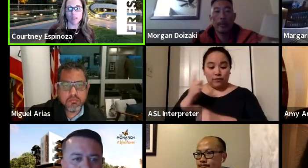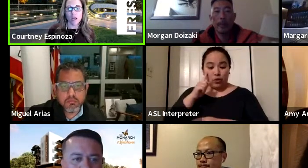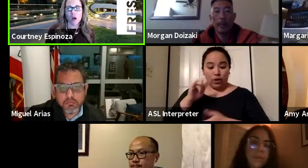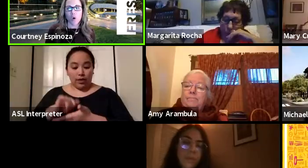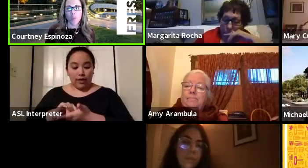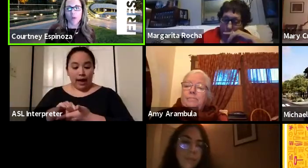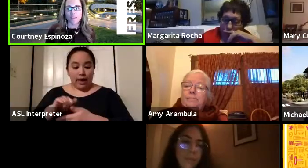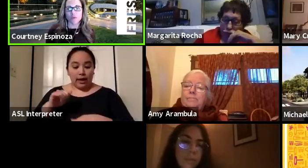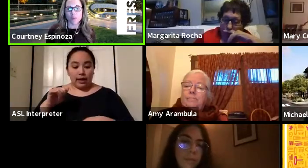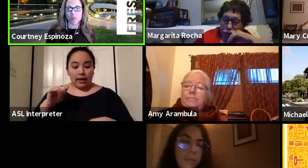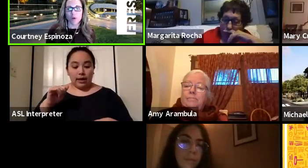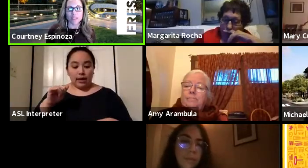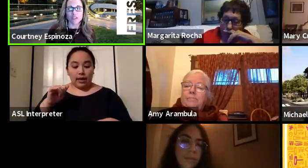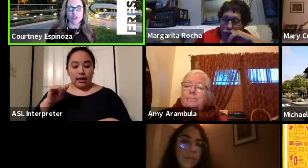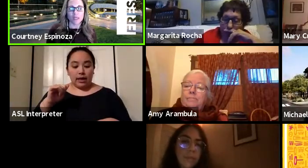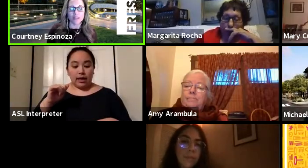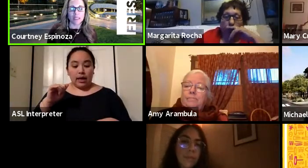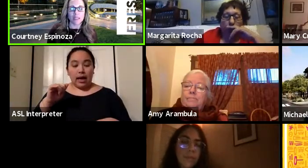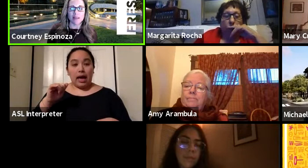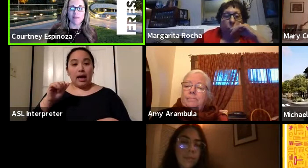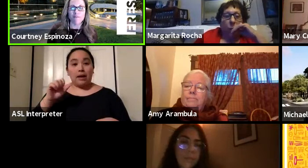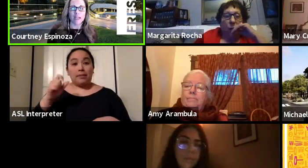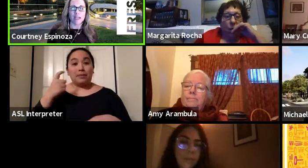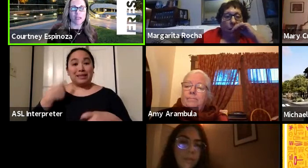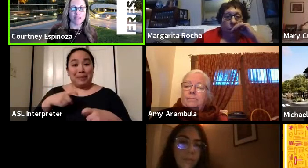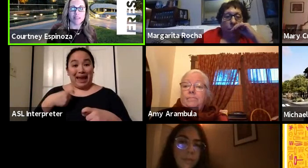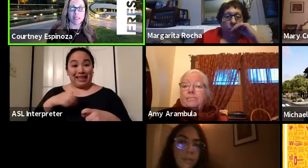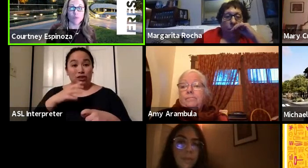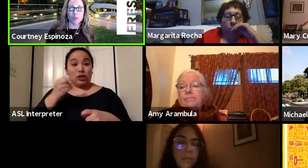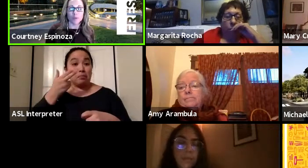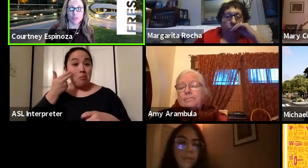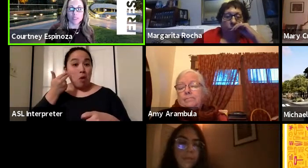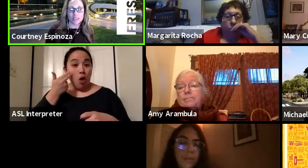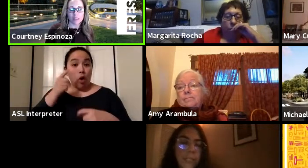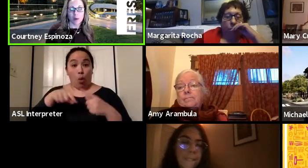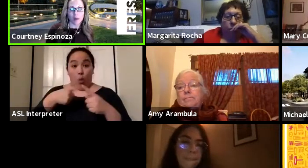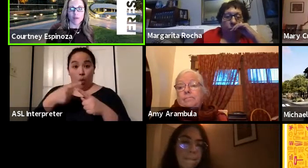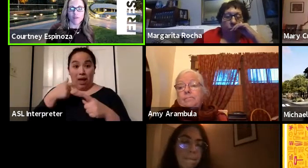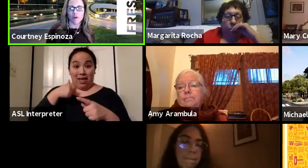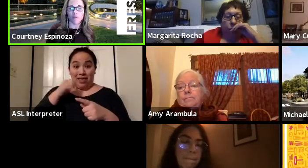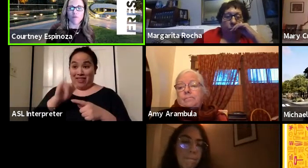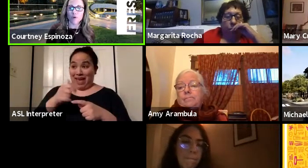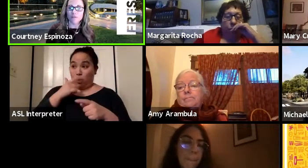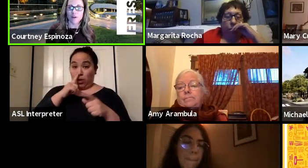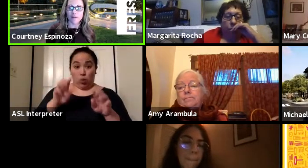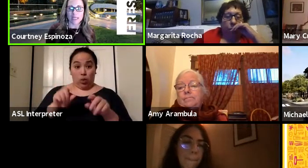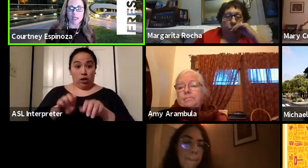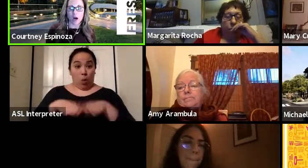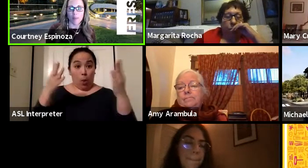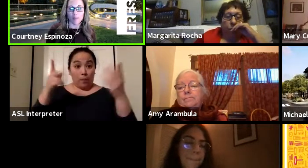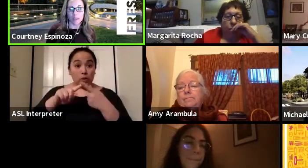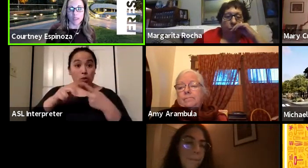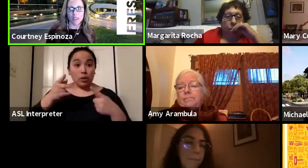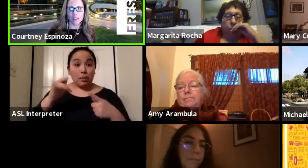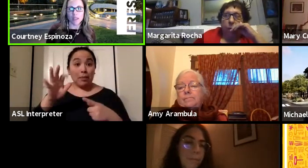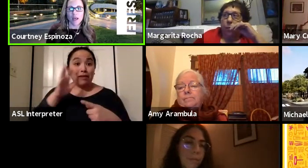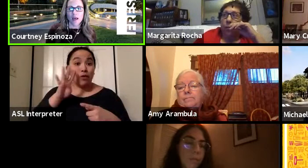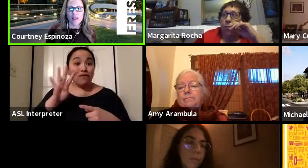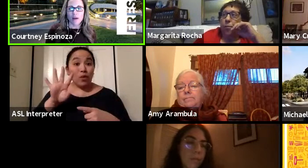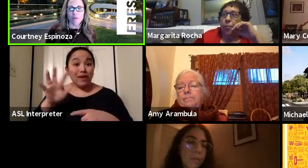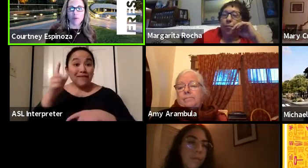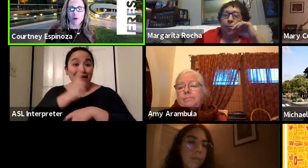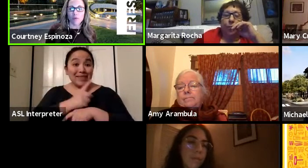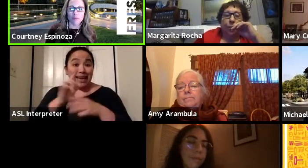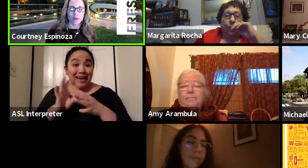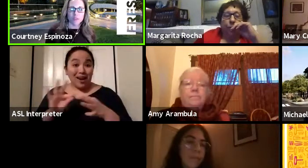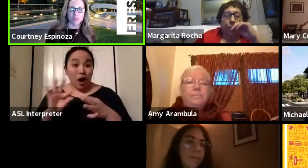Hmong. Once the report is translated and finalized, it will be released to the public for a 45-day comment period.